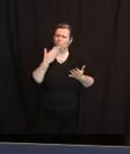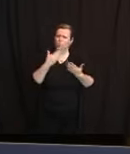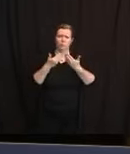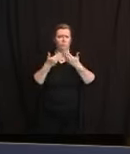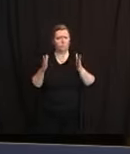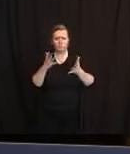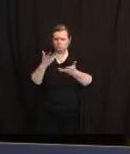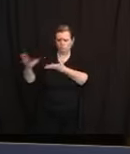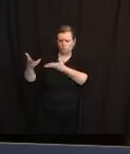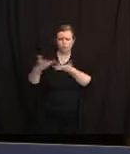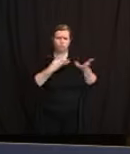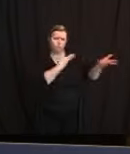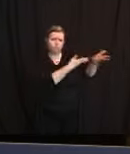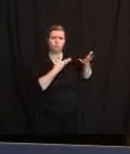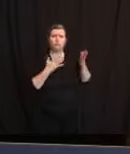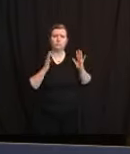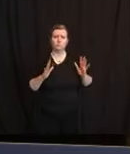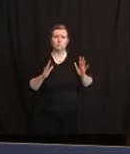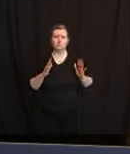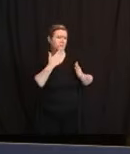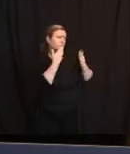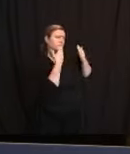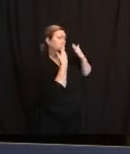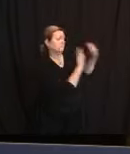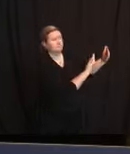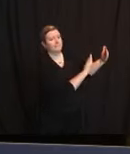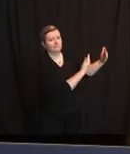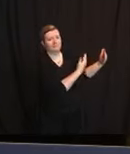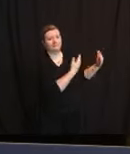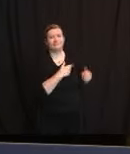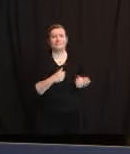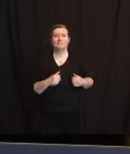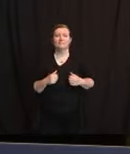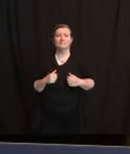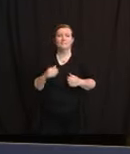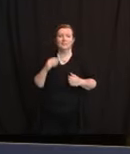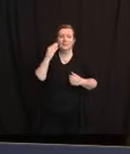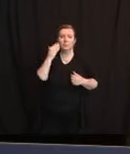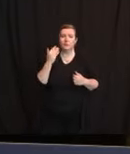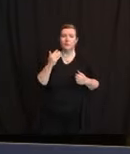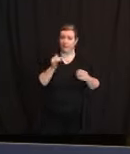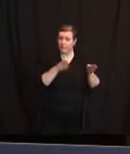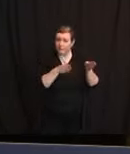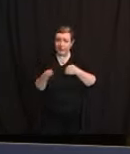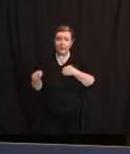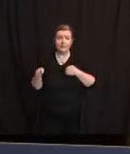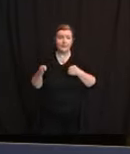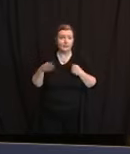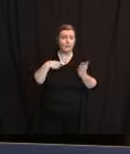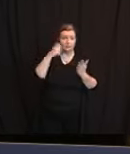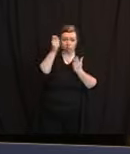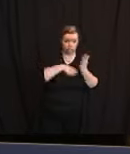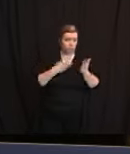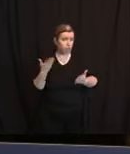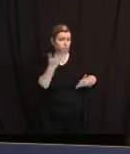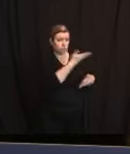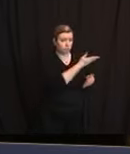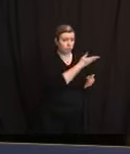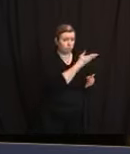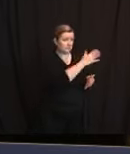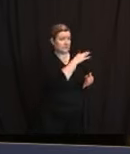and I do appreciate that. And as you know, we've presented this plan to you and your staff. We've had a number